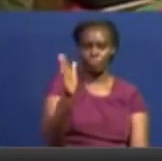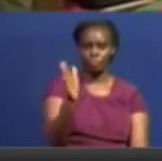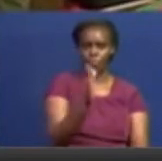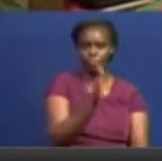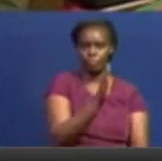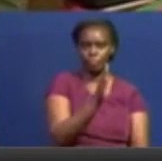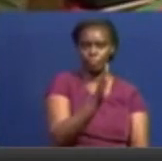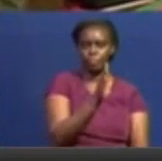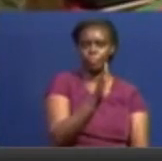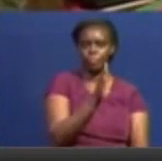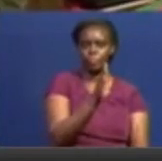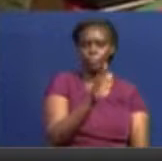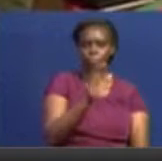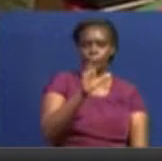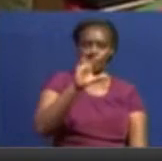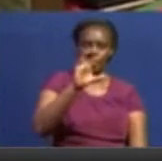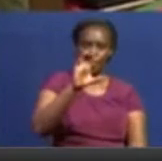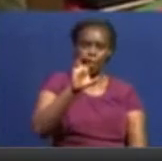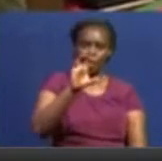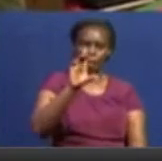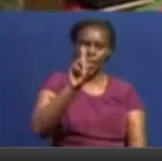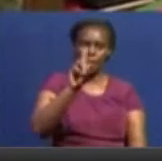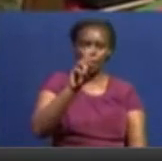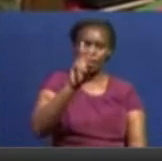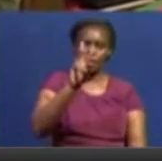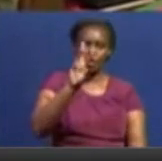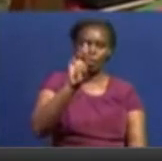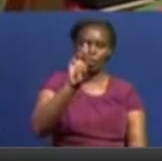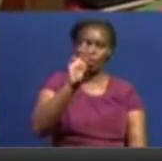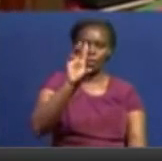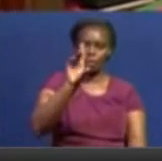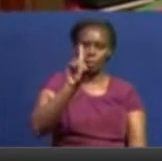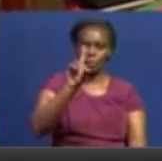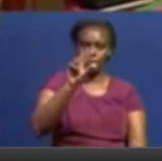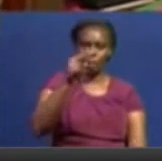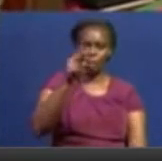Teso North Edward Kaunya Oku.